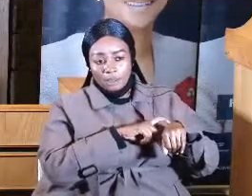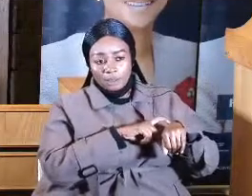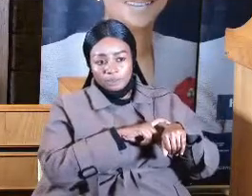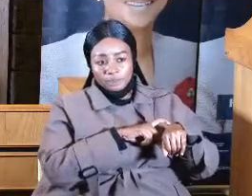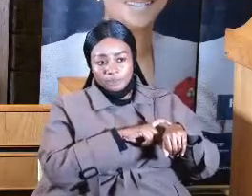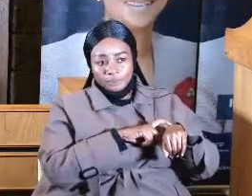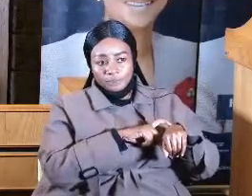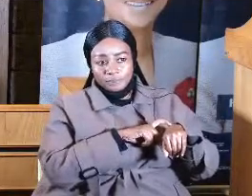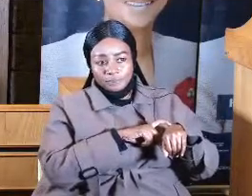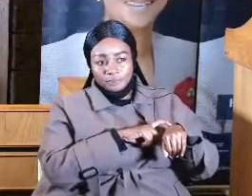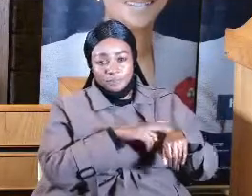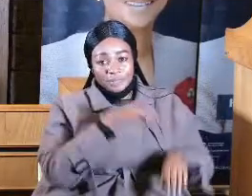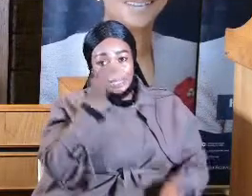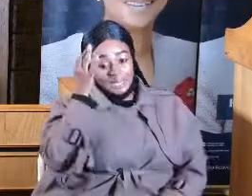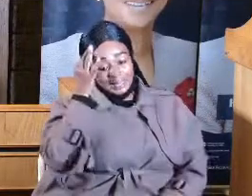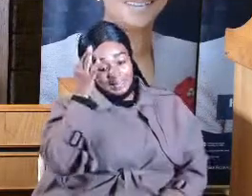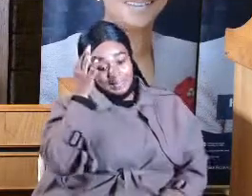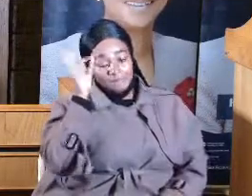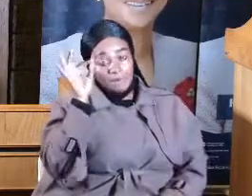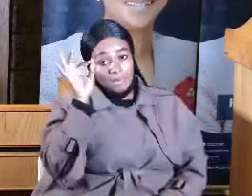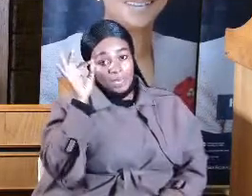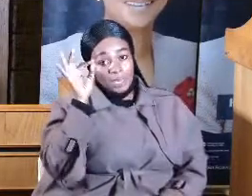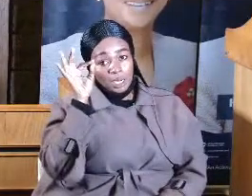that government has